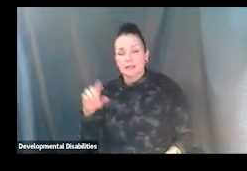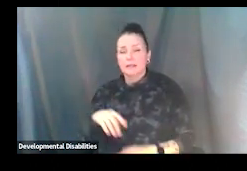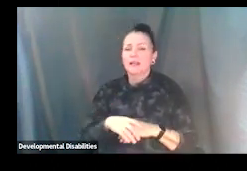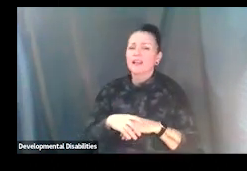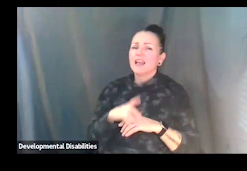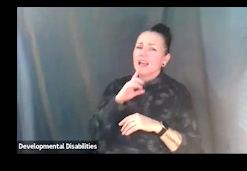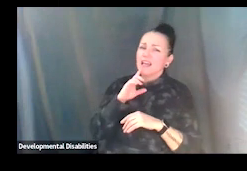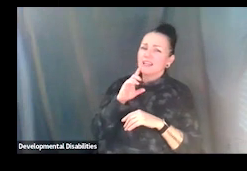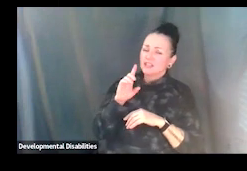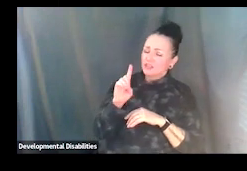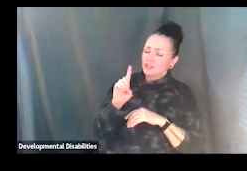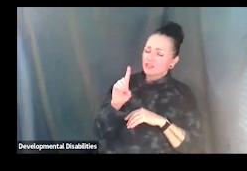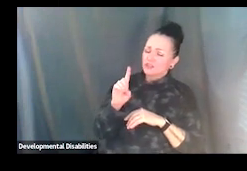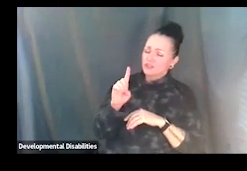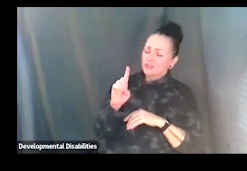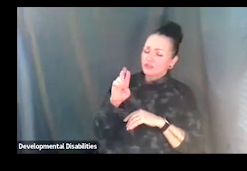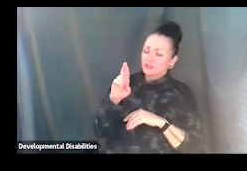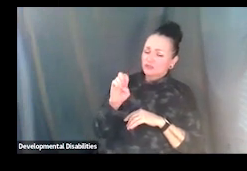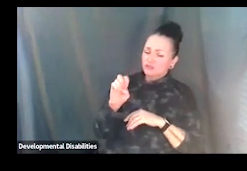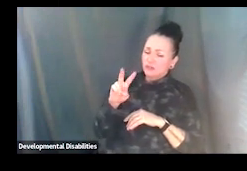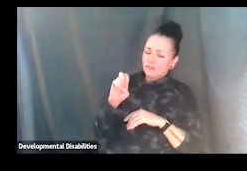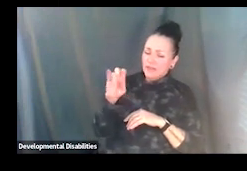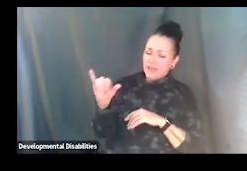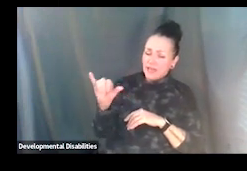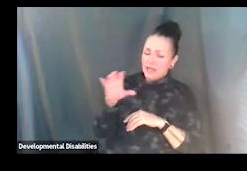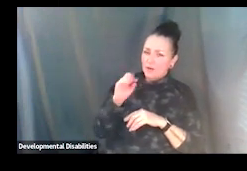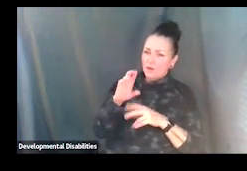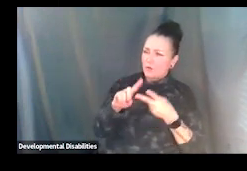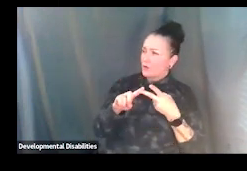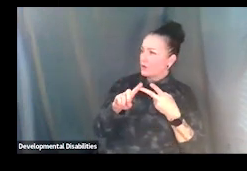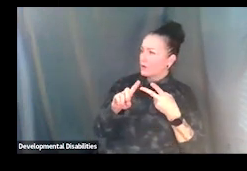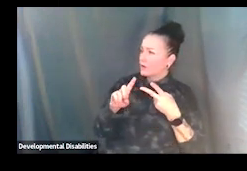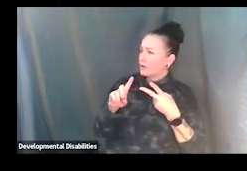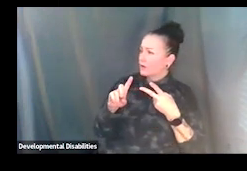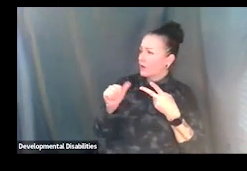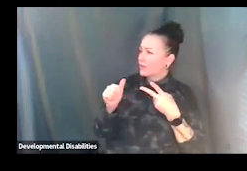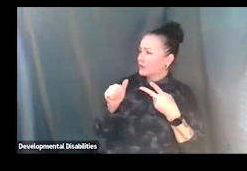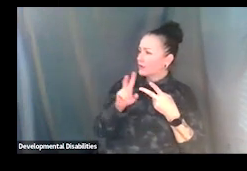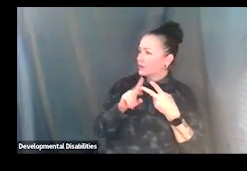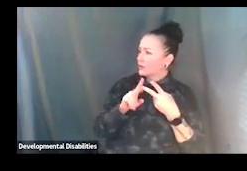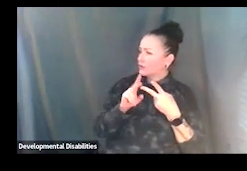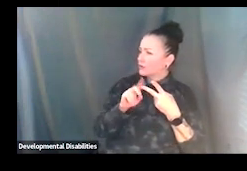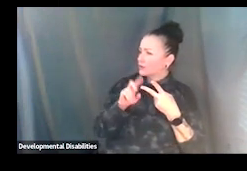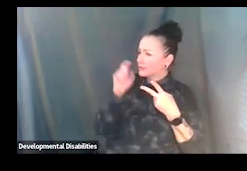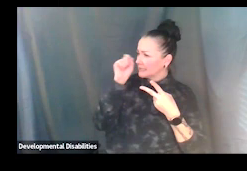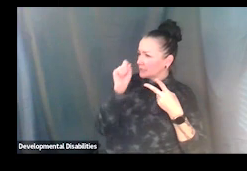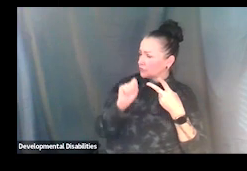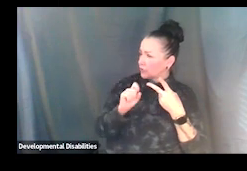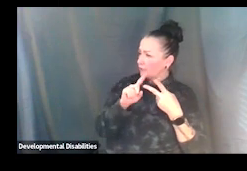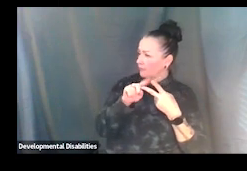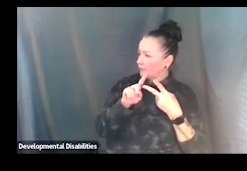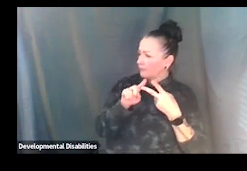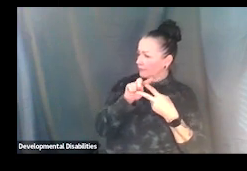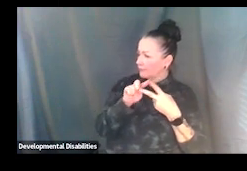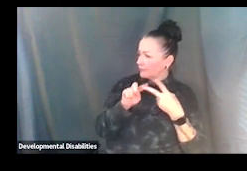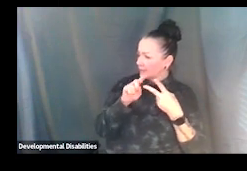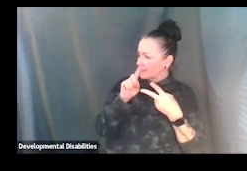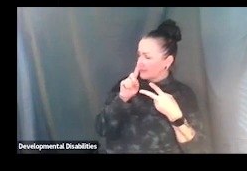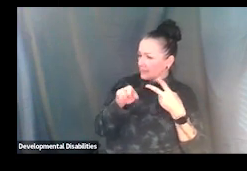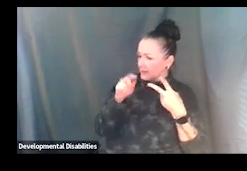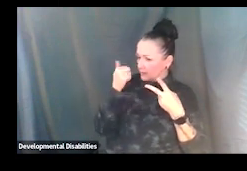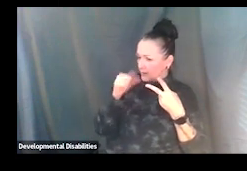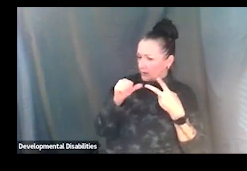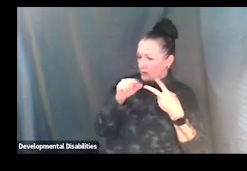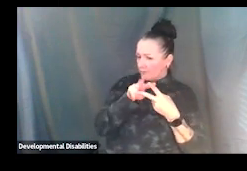can never remember whether it's Landau-Kleffner or Lennox-Gastaut, but I think those are the only things with really good evidence. I